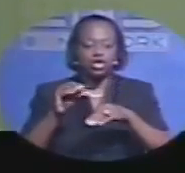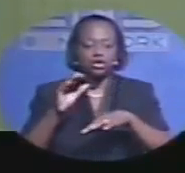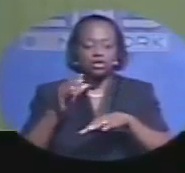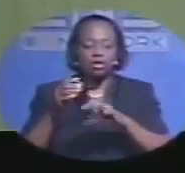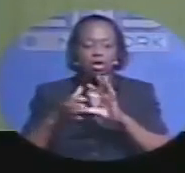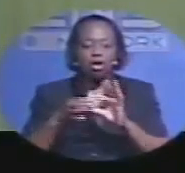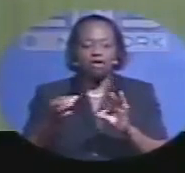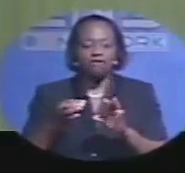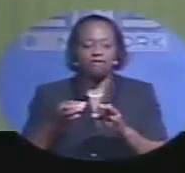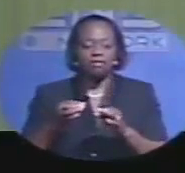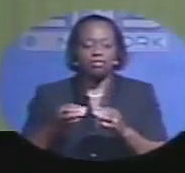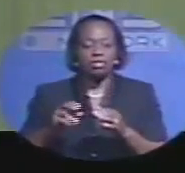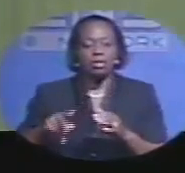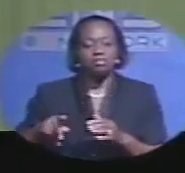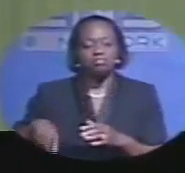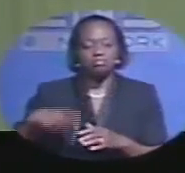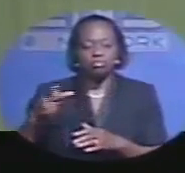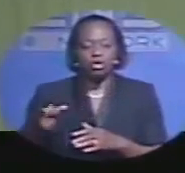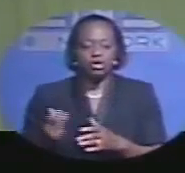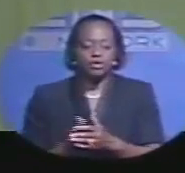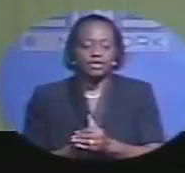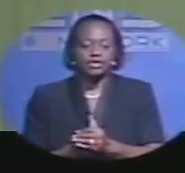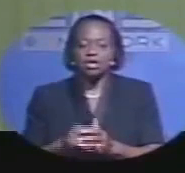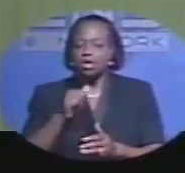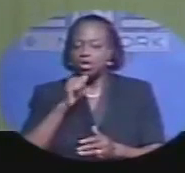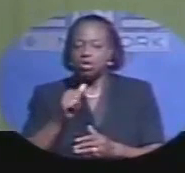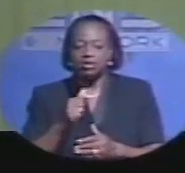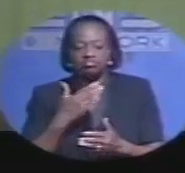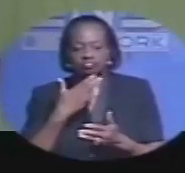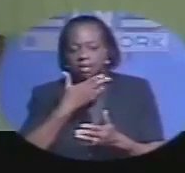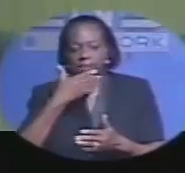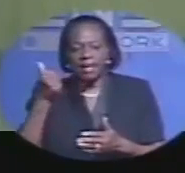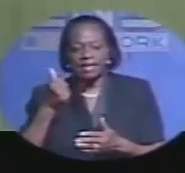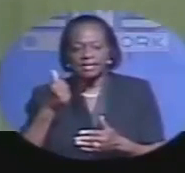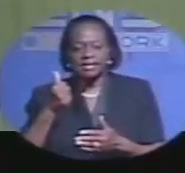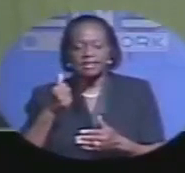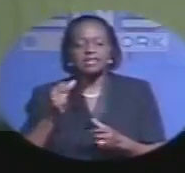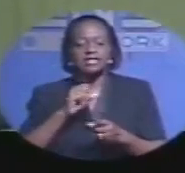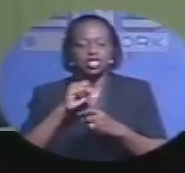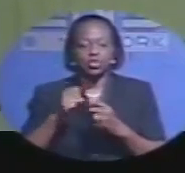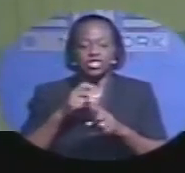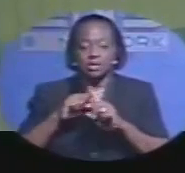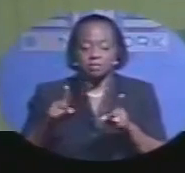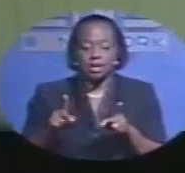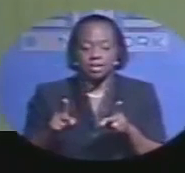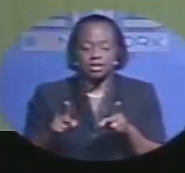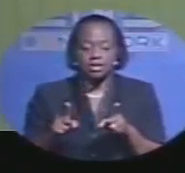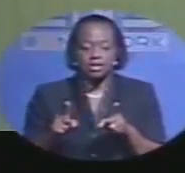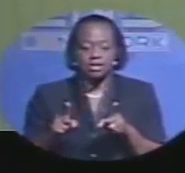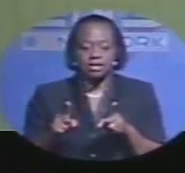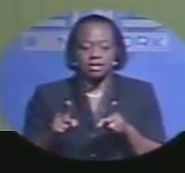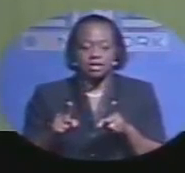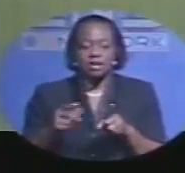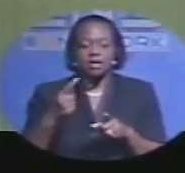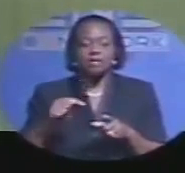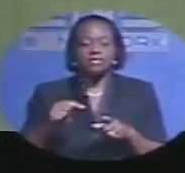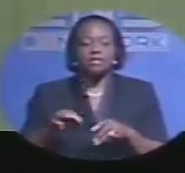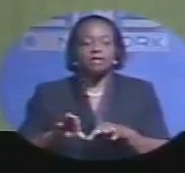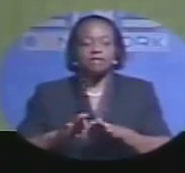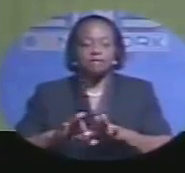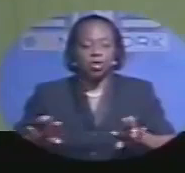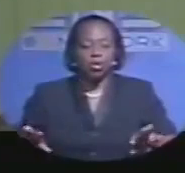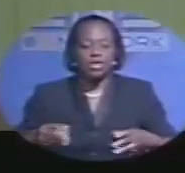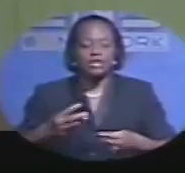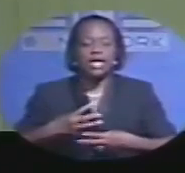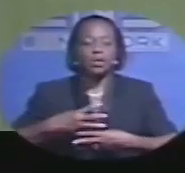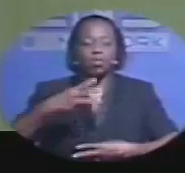situation here, but it's a half-step measure. Ideal situation with the floors, of course, should have been floors and walls. All should be concrete. It